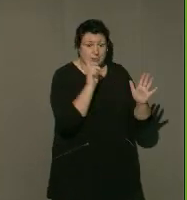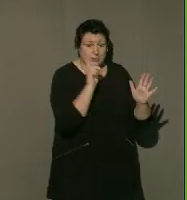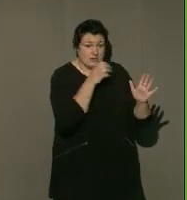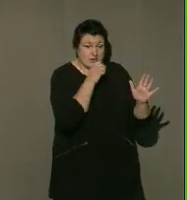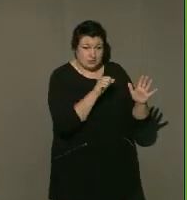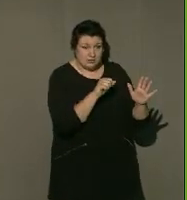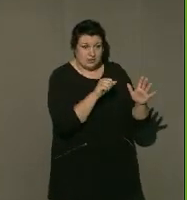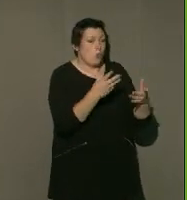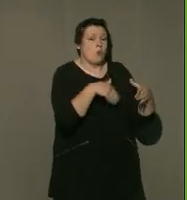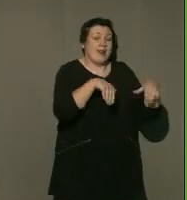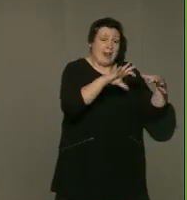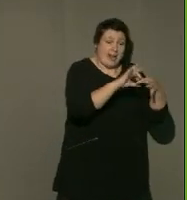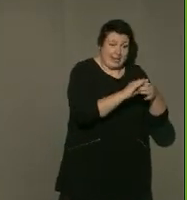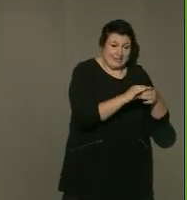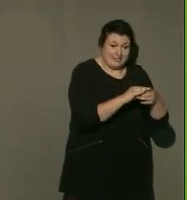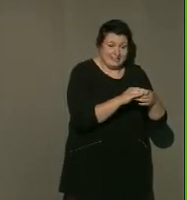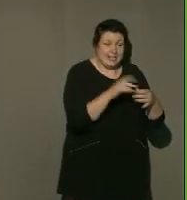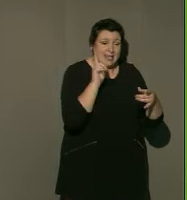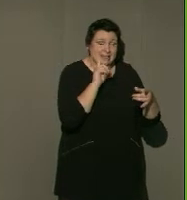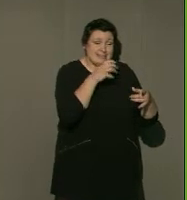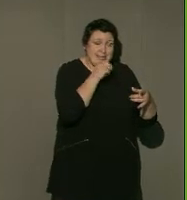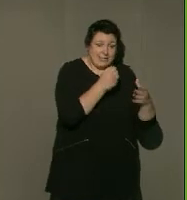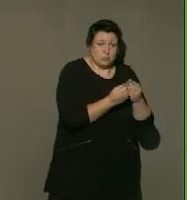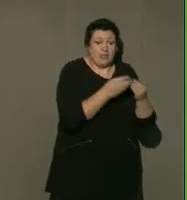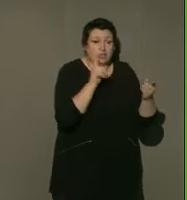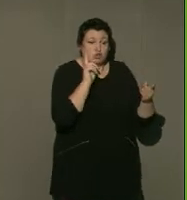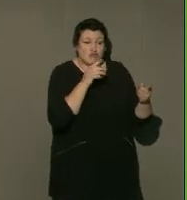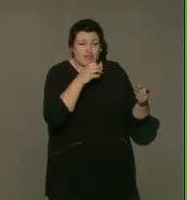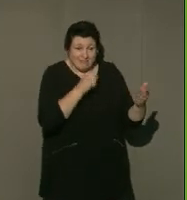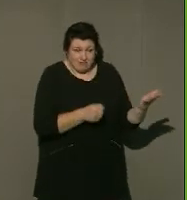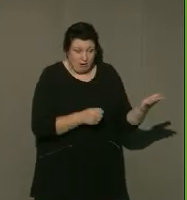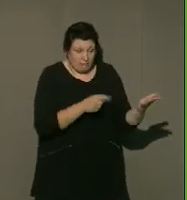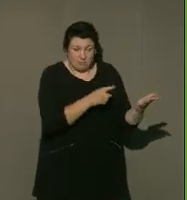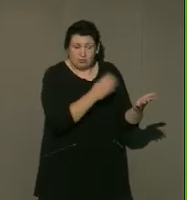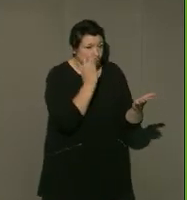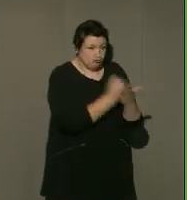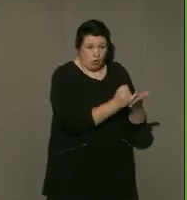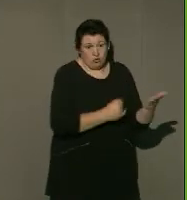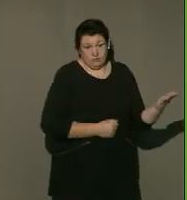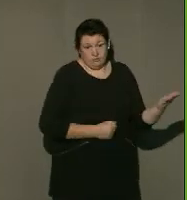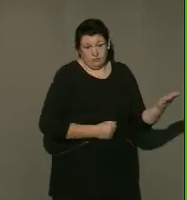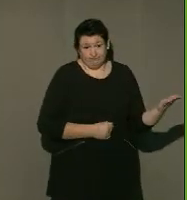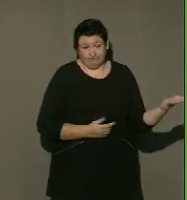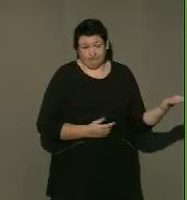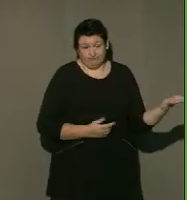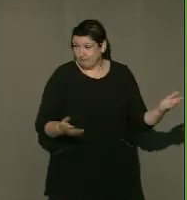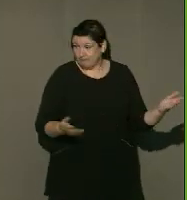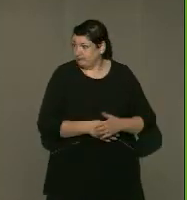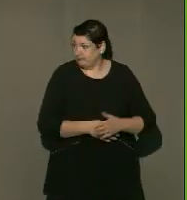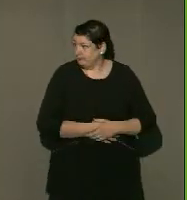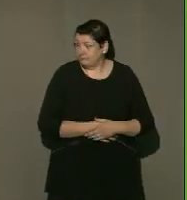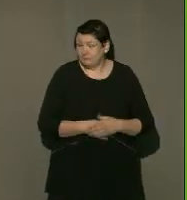sex and gender. It is a wrecking amendment and clearly out of order. Thank you.